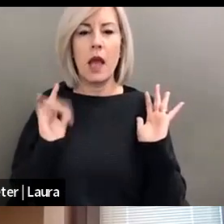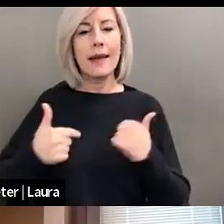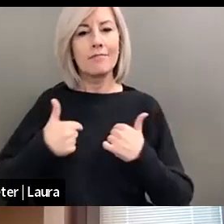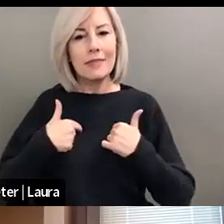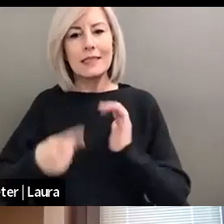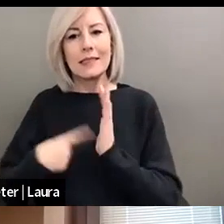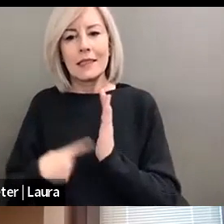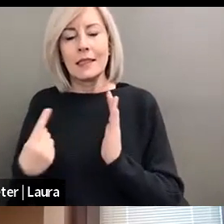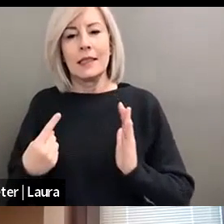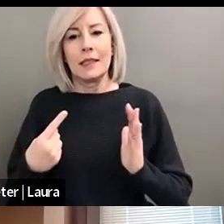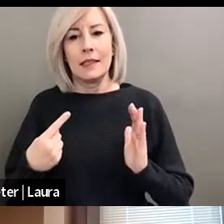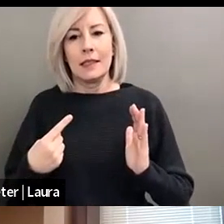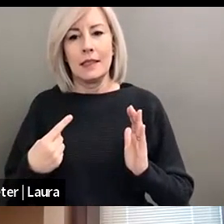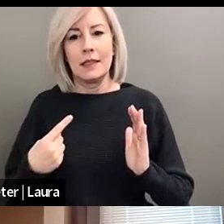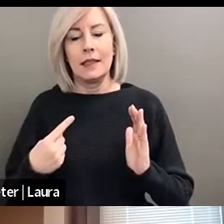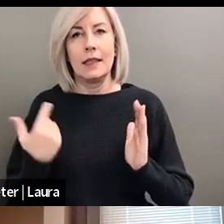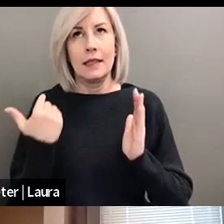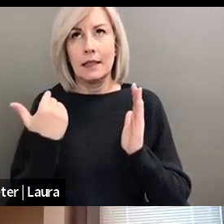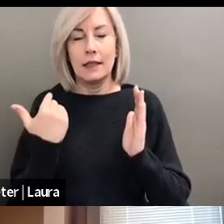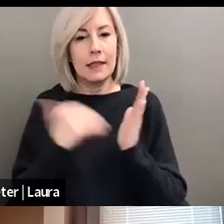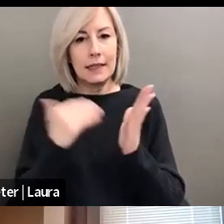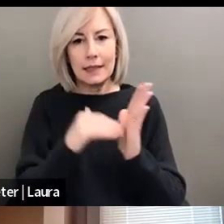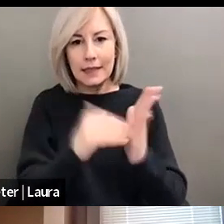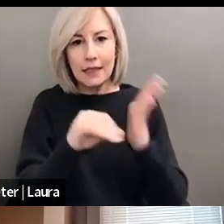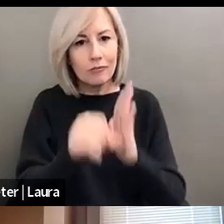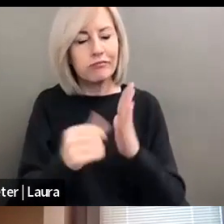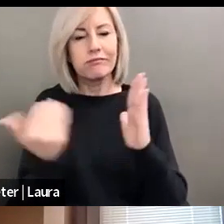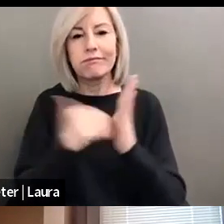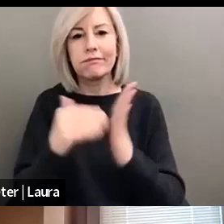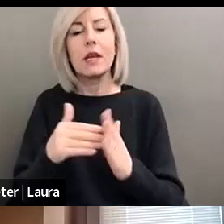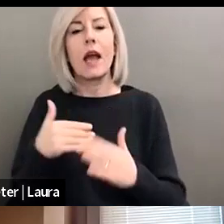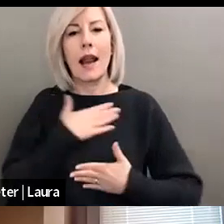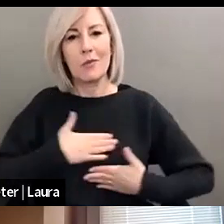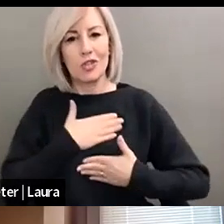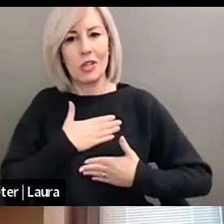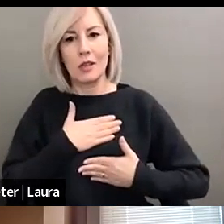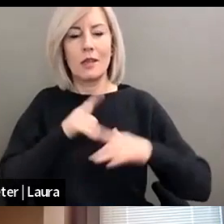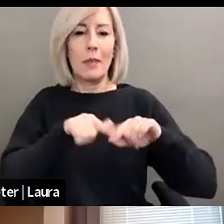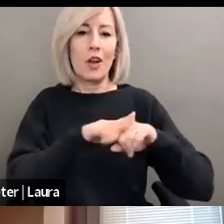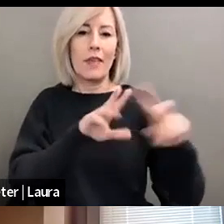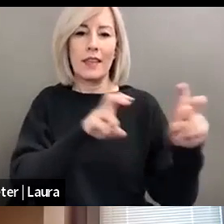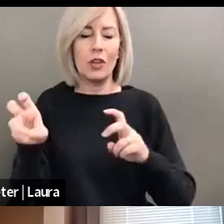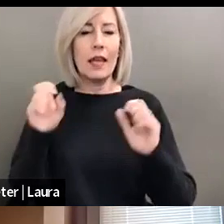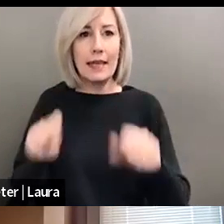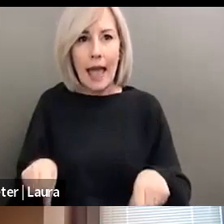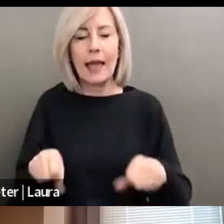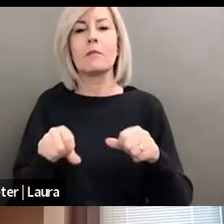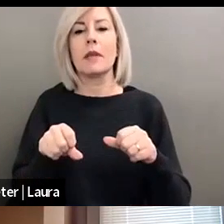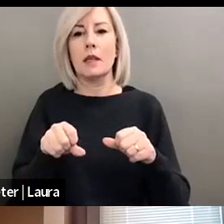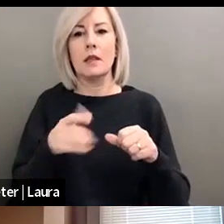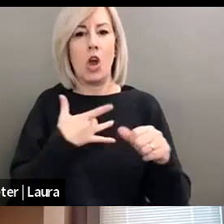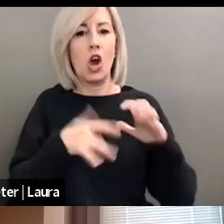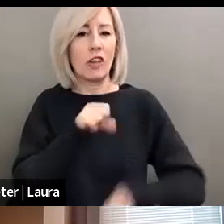sometimes I reiterate things over and over again, and I appreciate, depending on the issue, it can be very